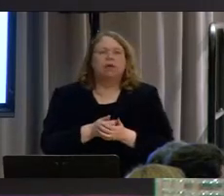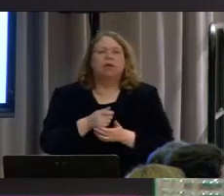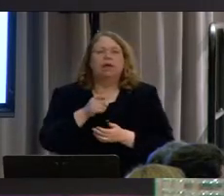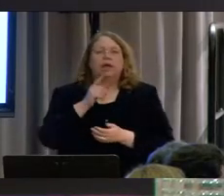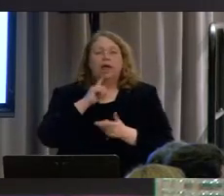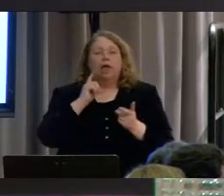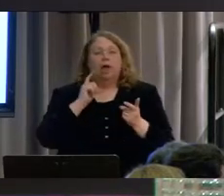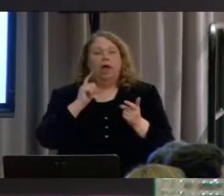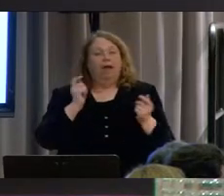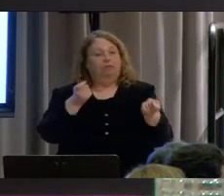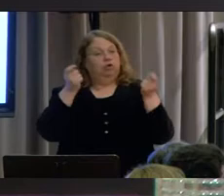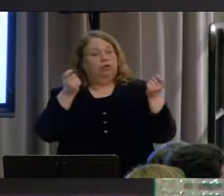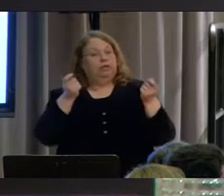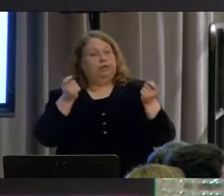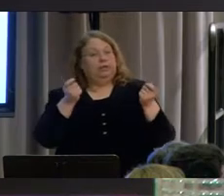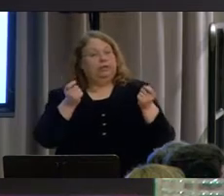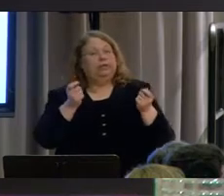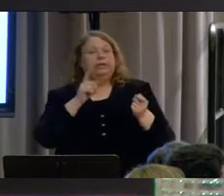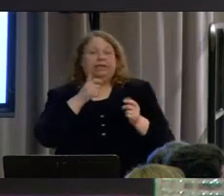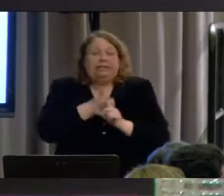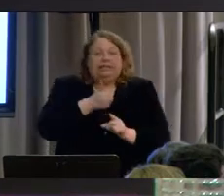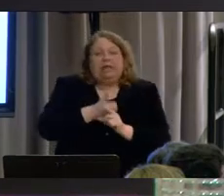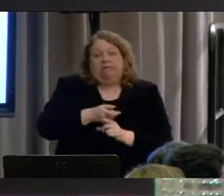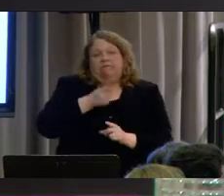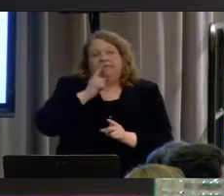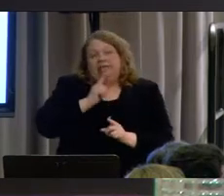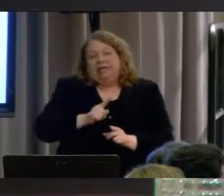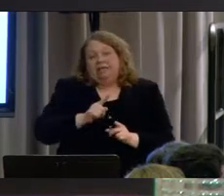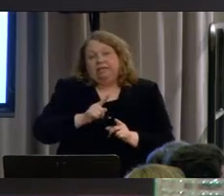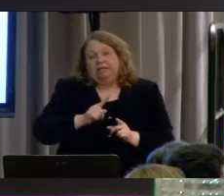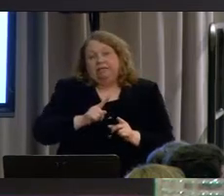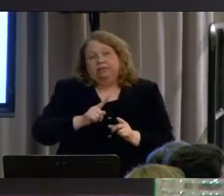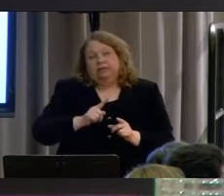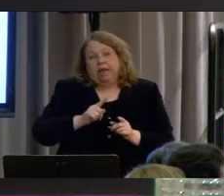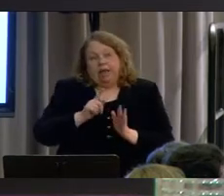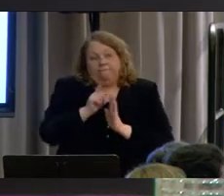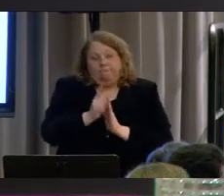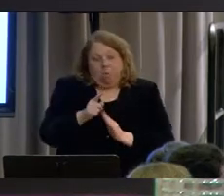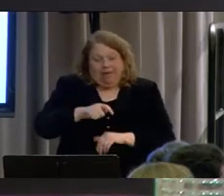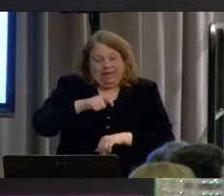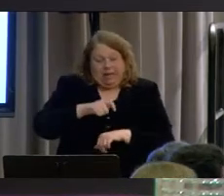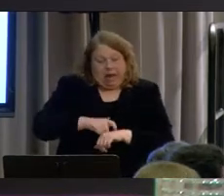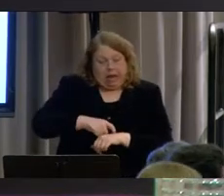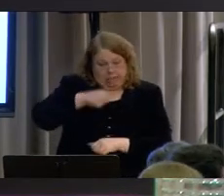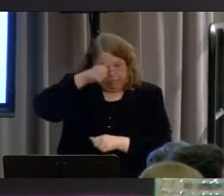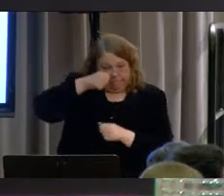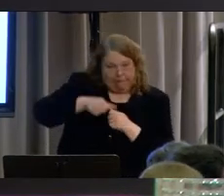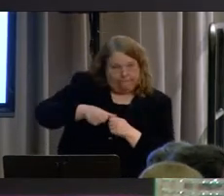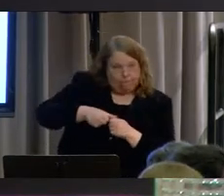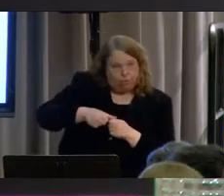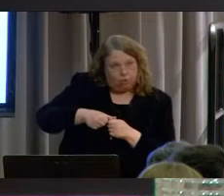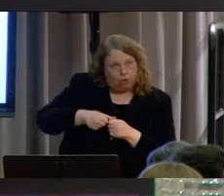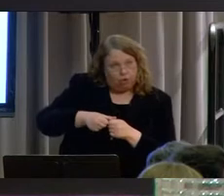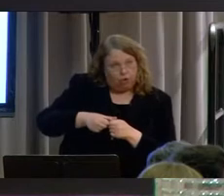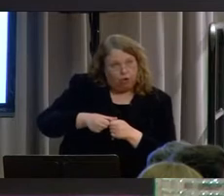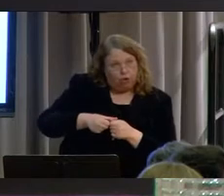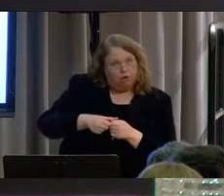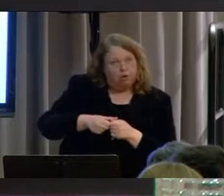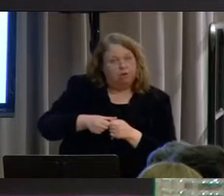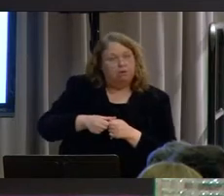An anniversary is a monument. Mm-hmm. It's a moment when people would come together